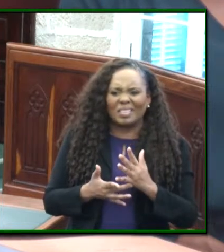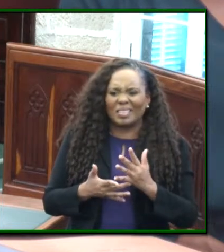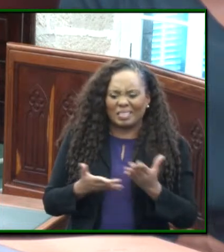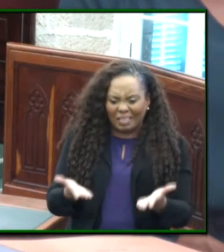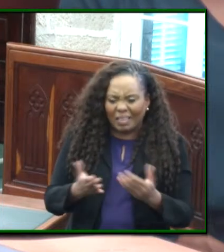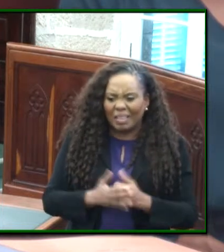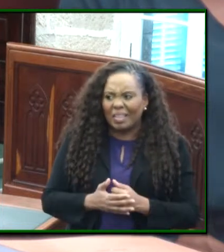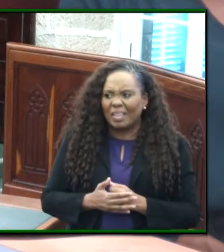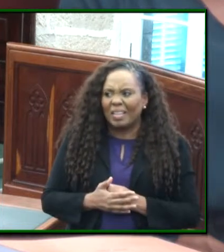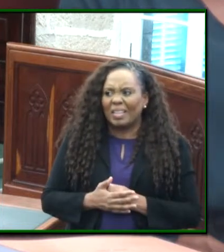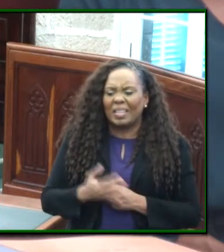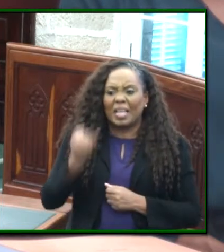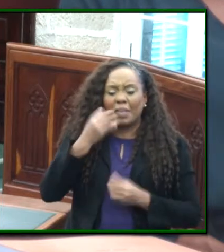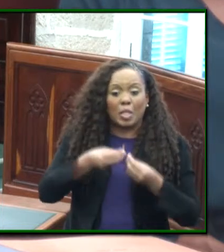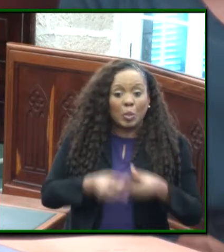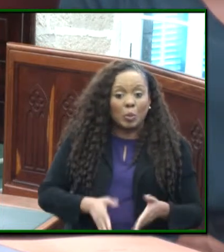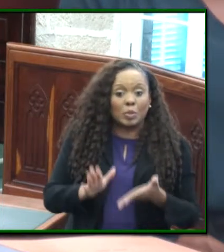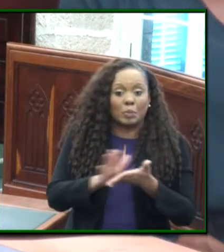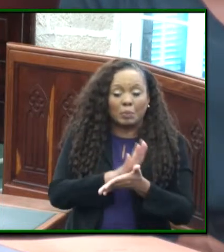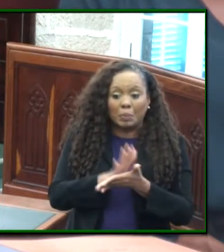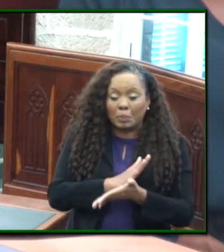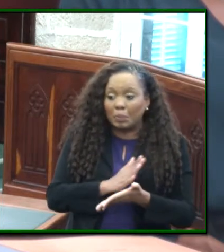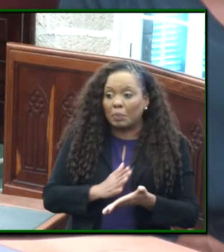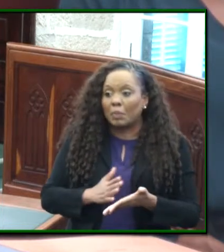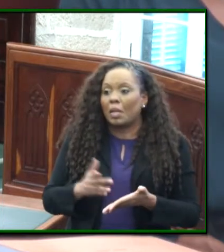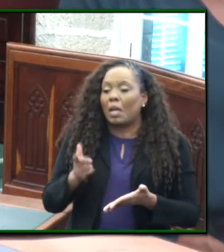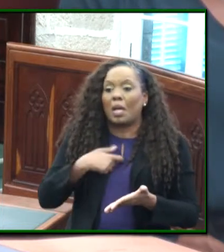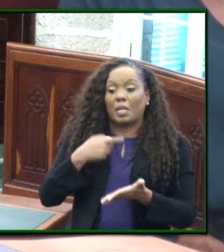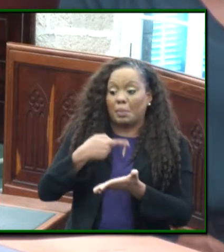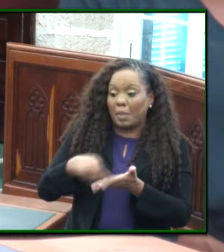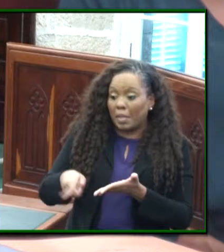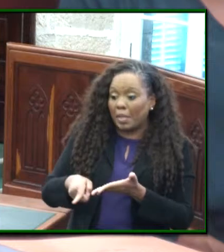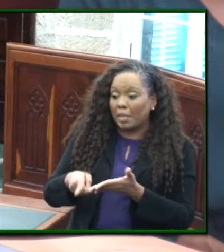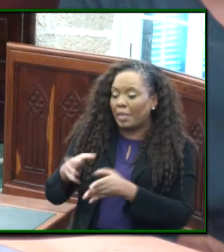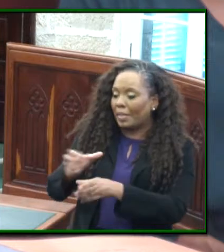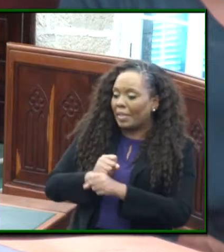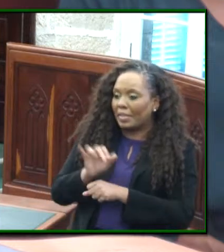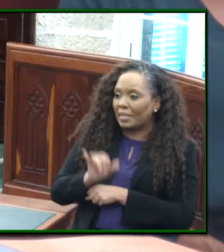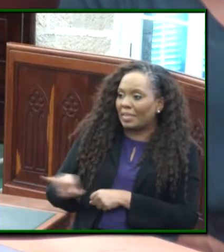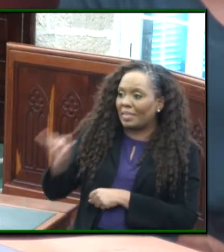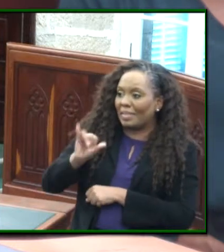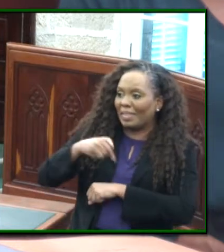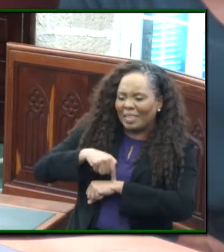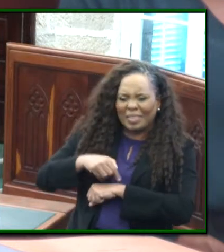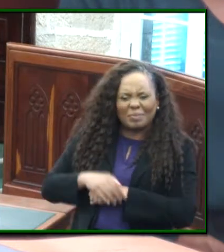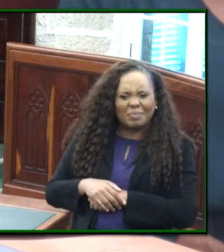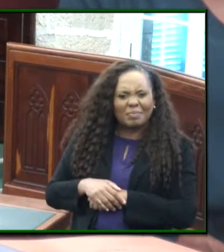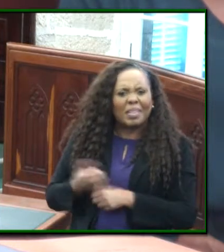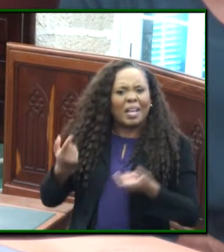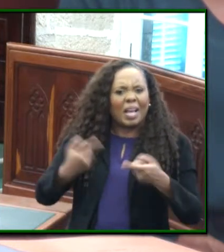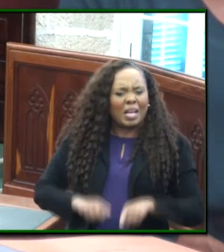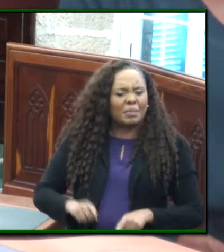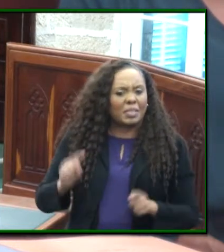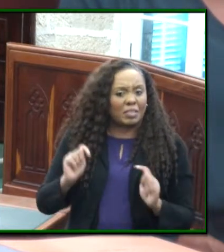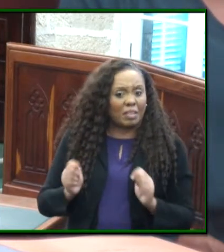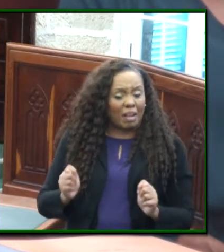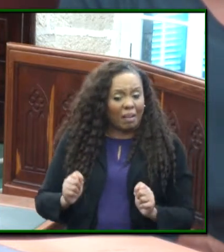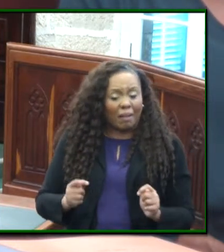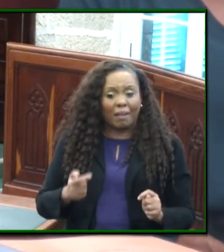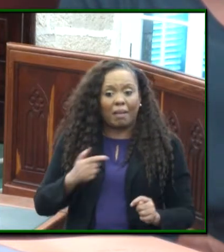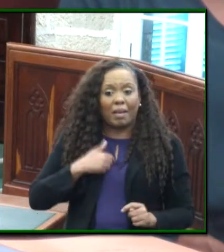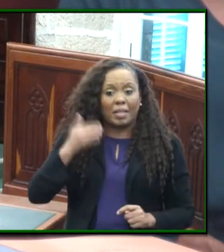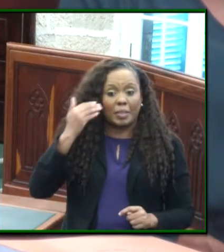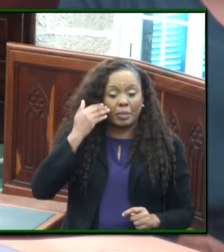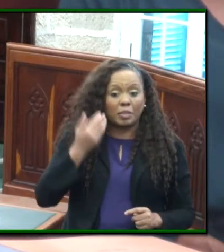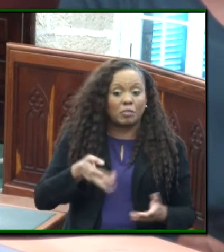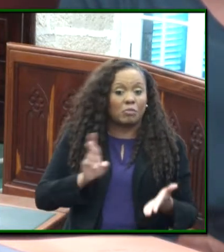a replacement document, have him pay for it, wait for it, and collect it the same day. It happens in Trinidad. So I know as a fact in the registry